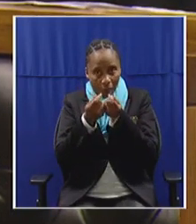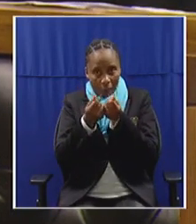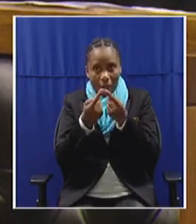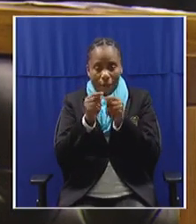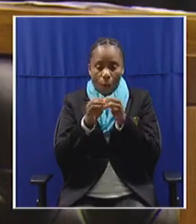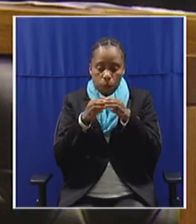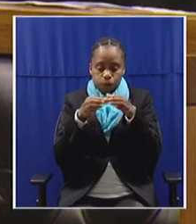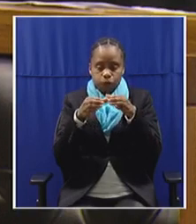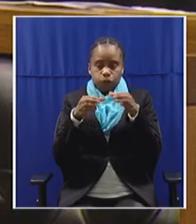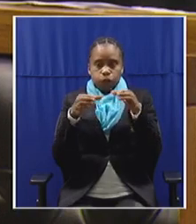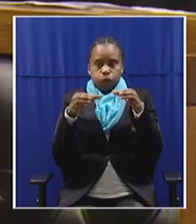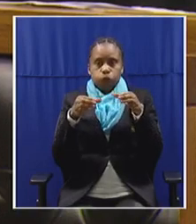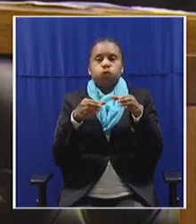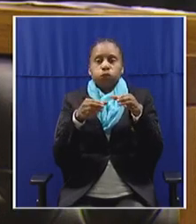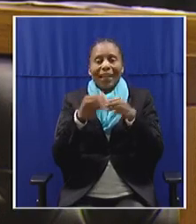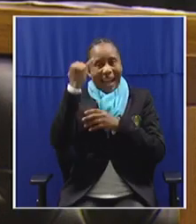and expansion of their ideas.